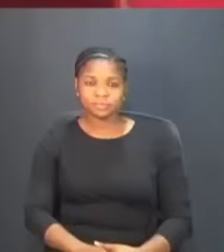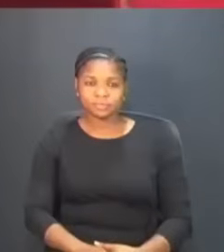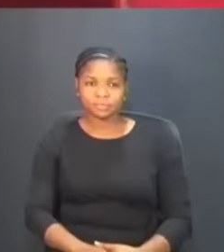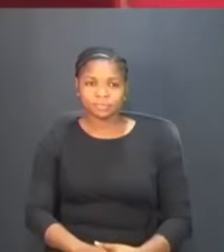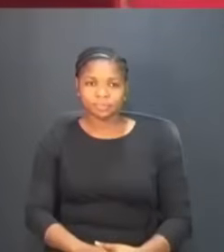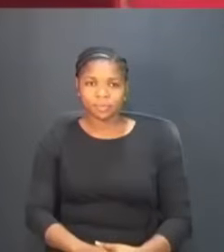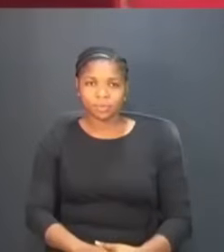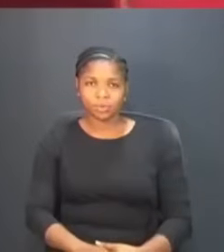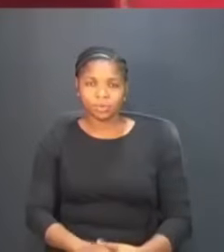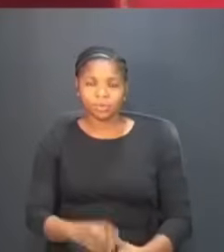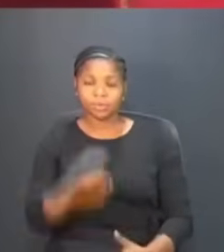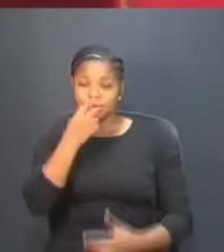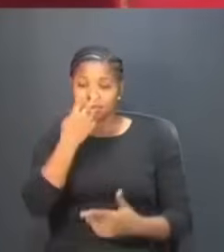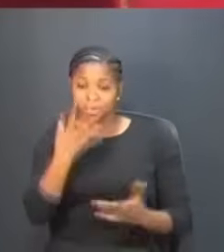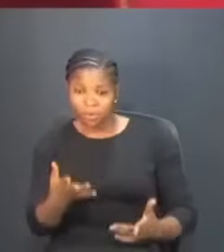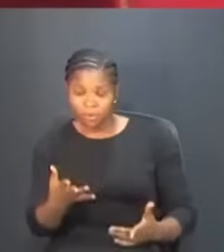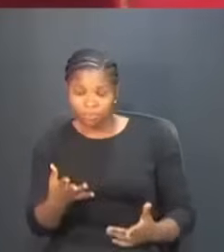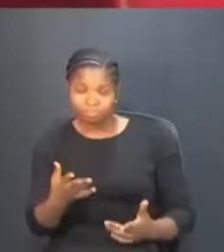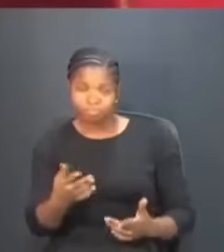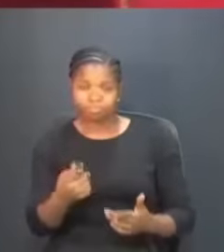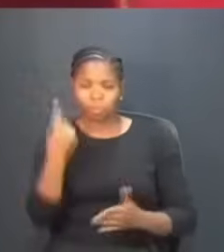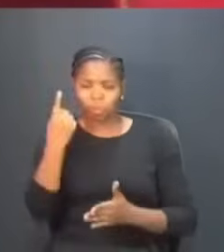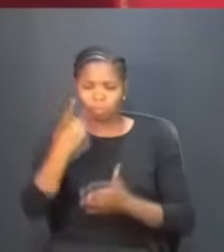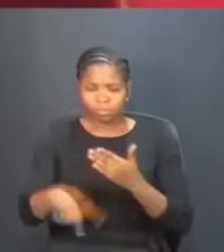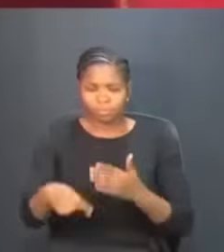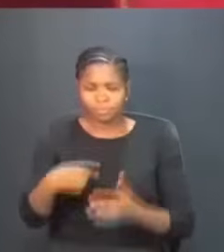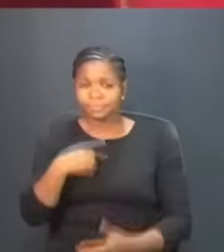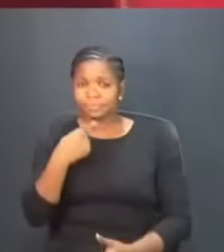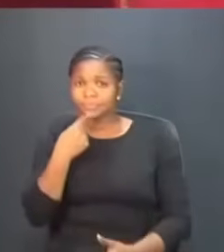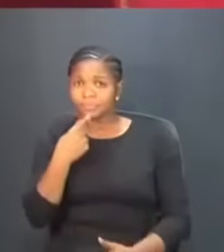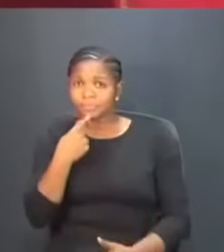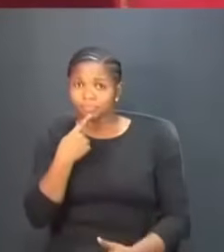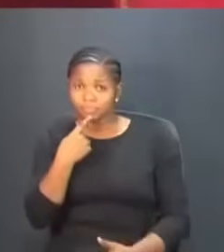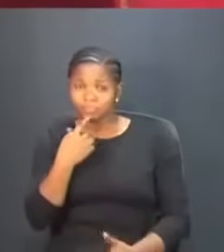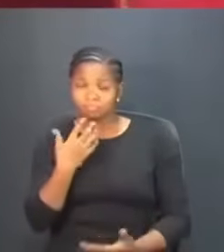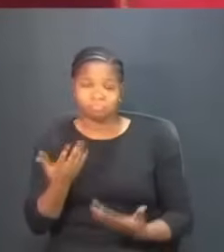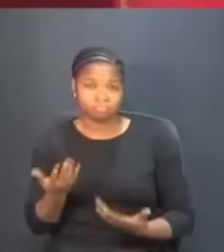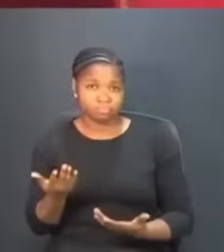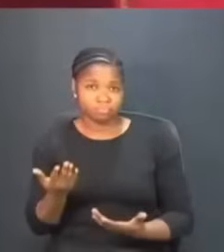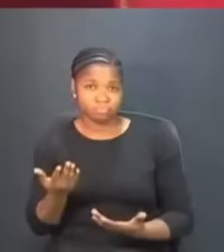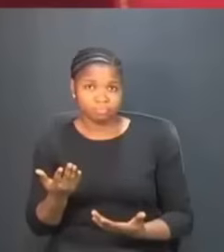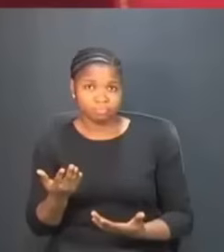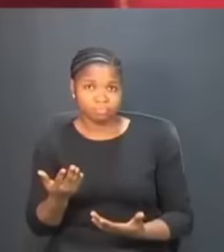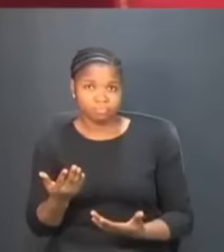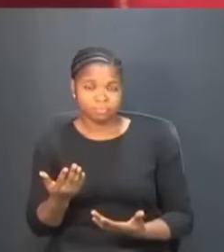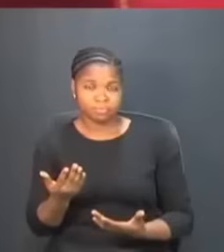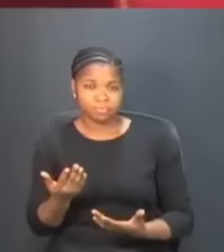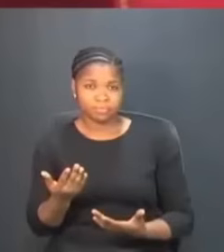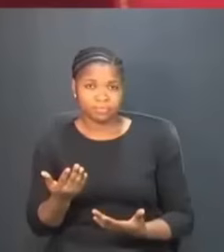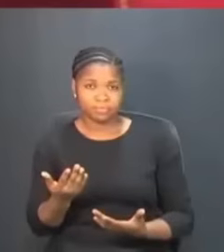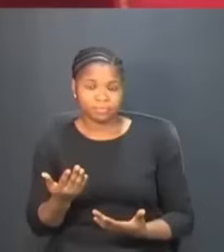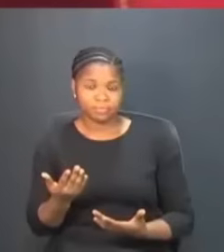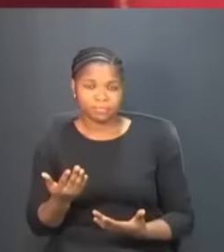what I said was very simple. I thought this is